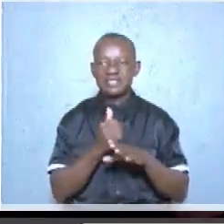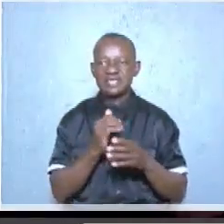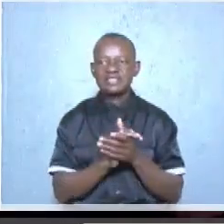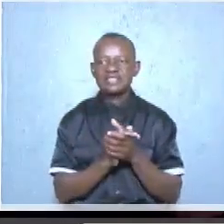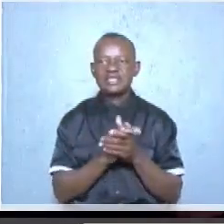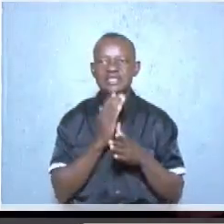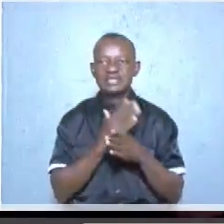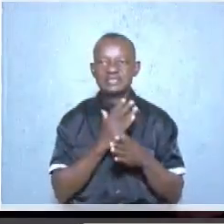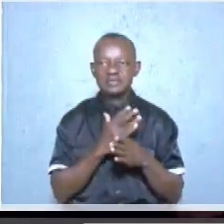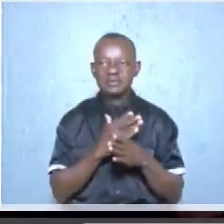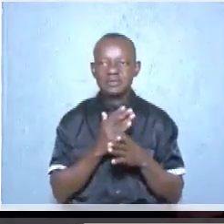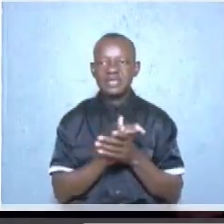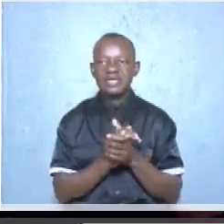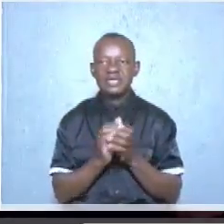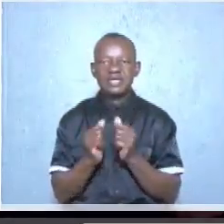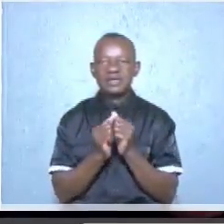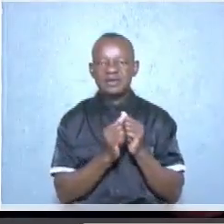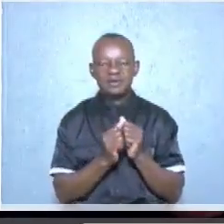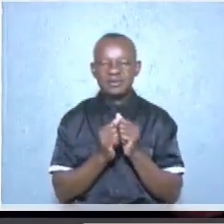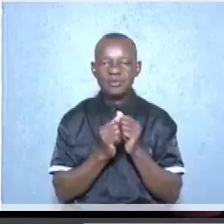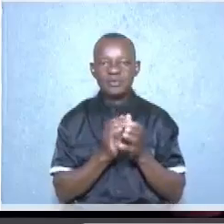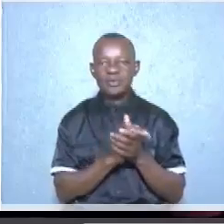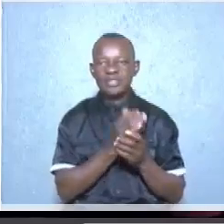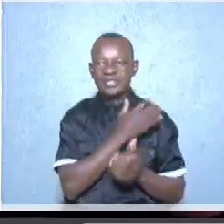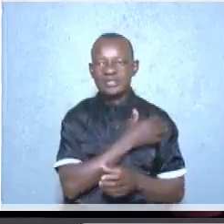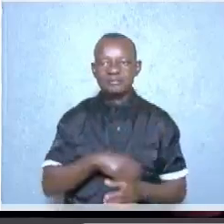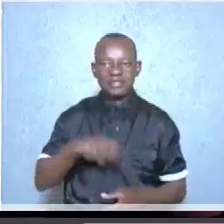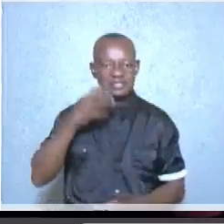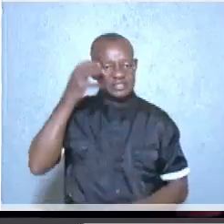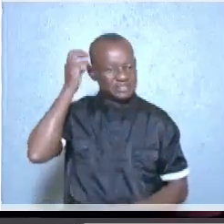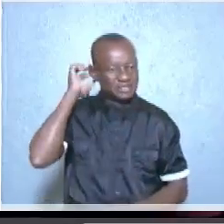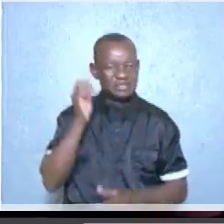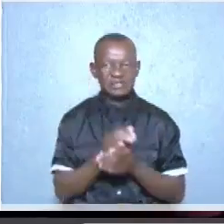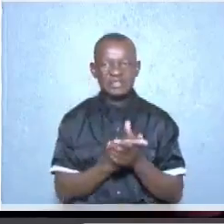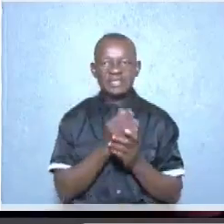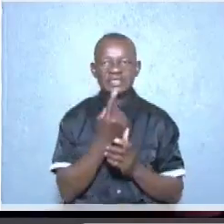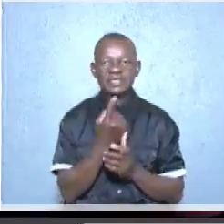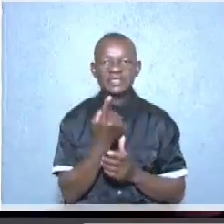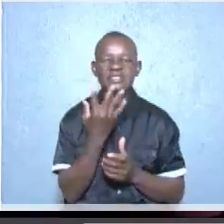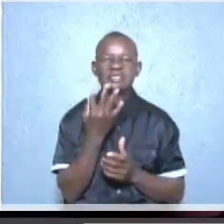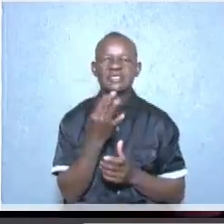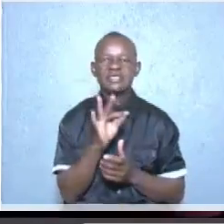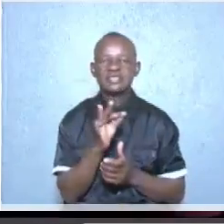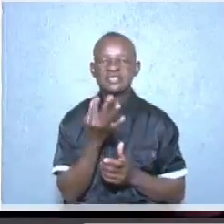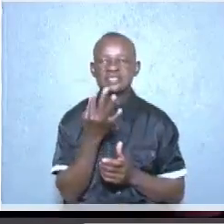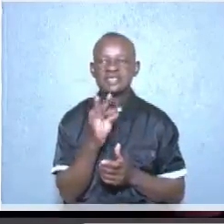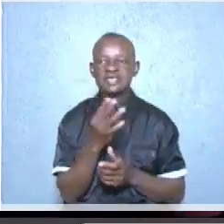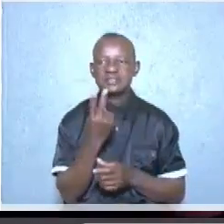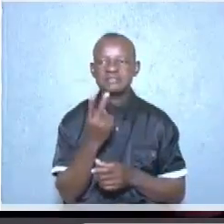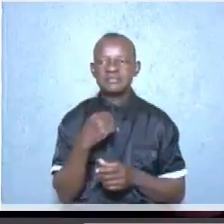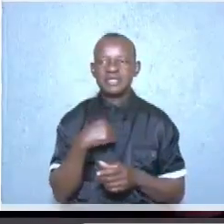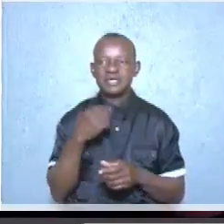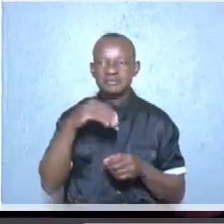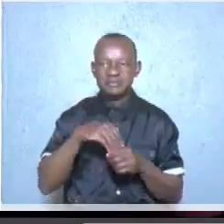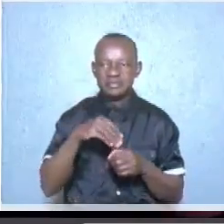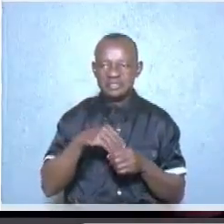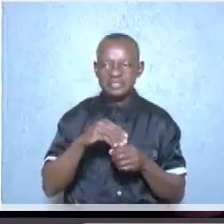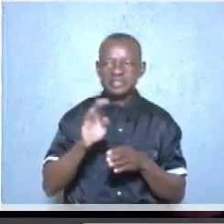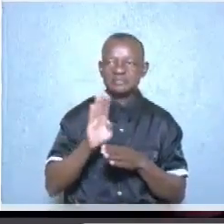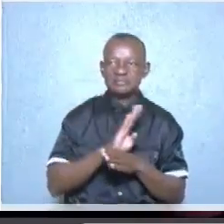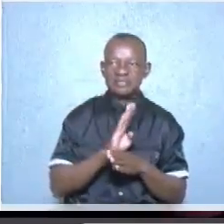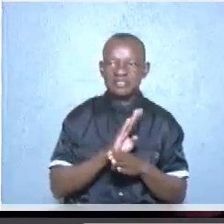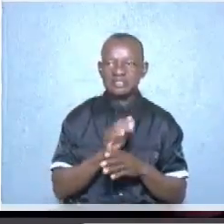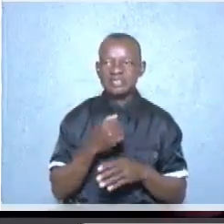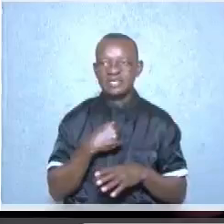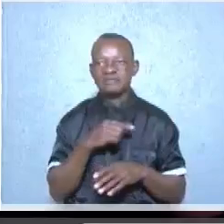1992, joined the business fraternity, it was a profession that was only for the previously advantaged. I was one of the first few black women to join that